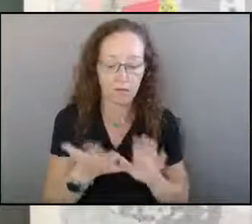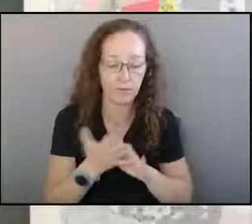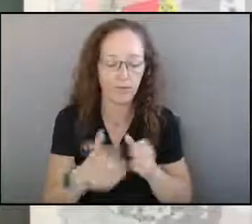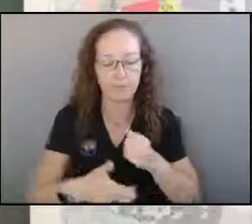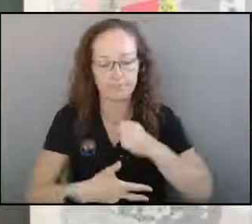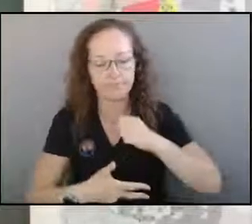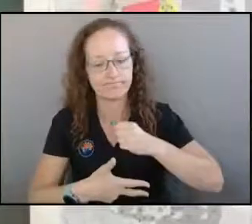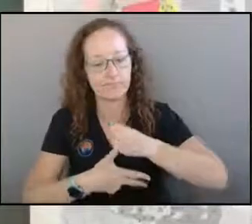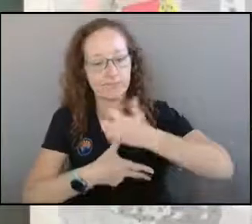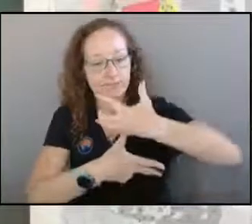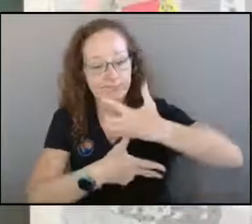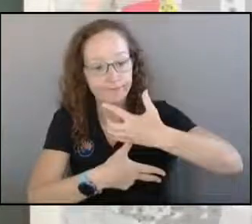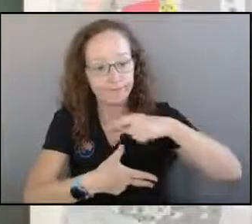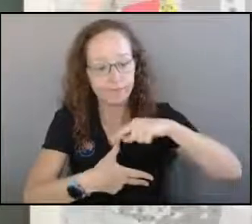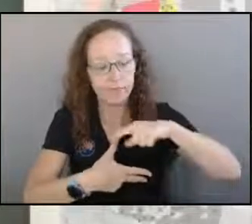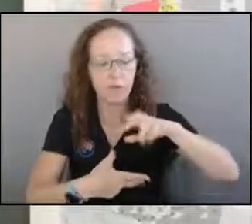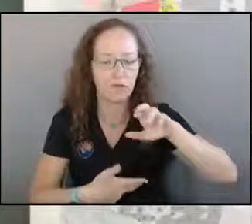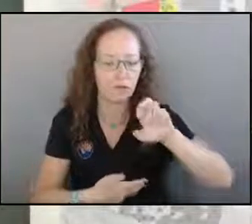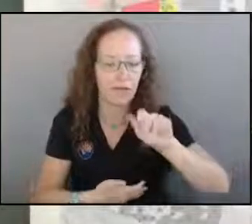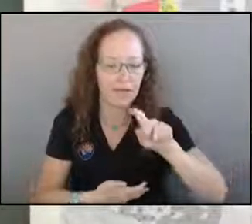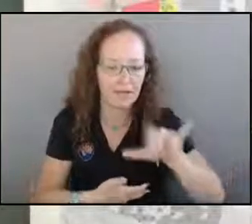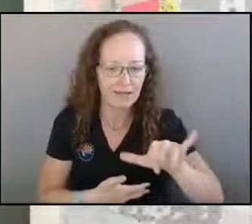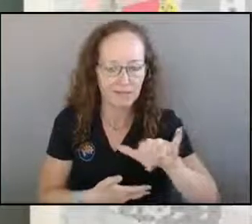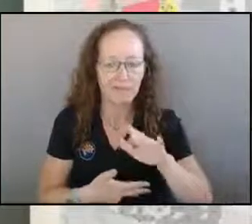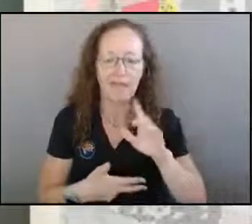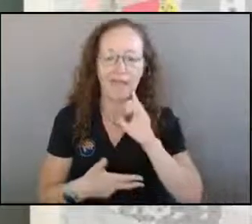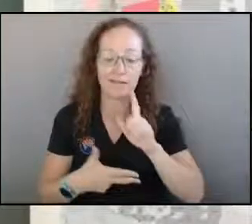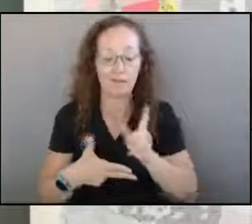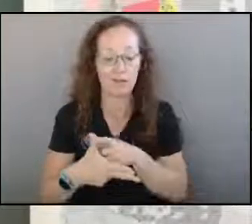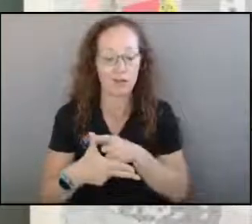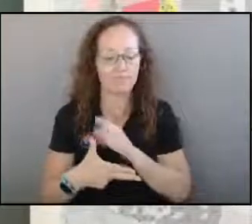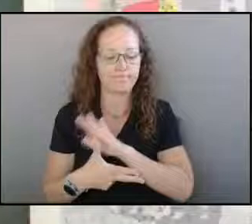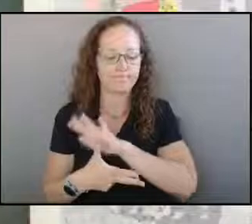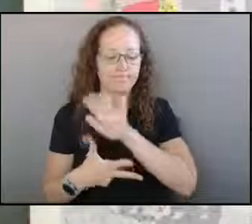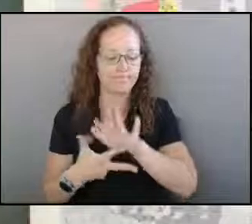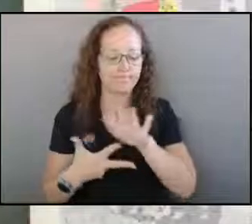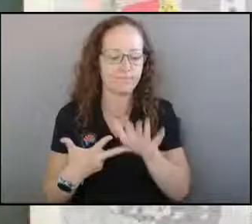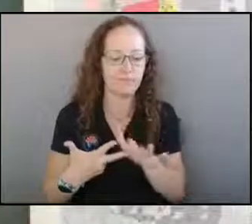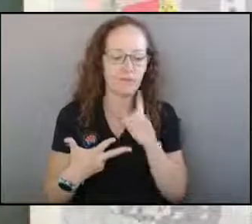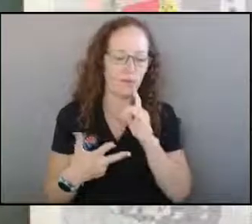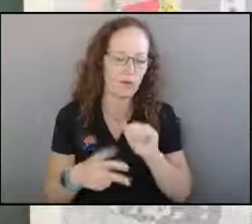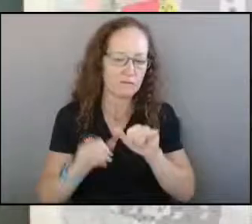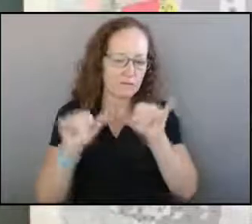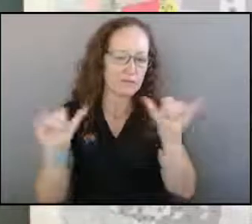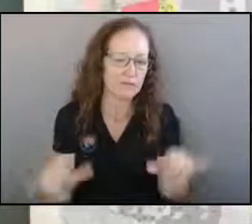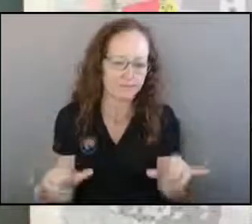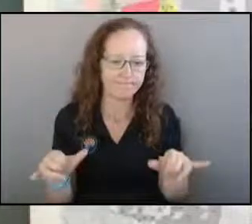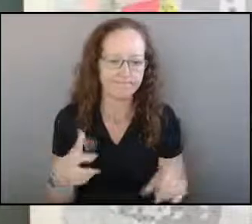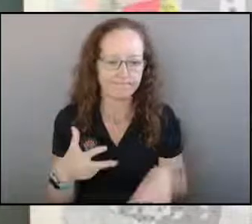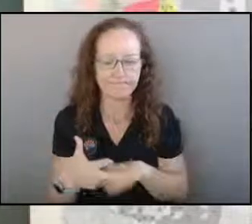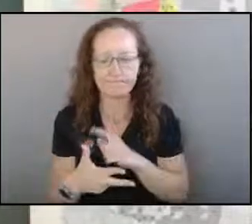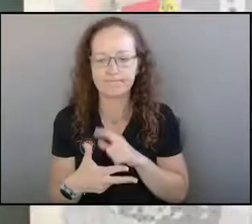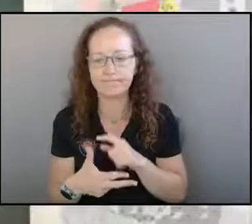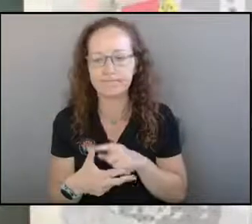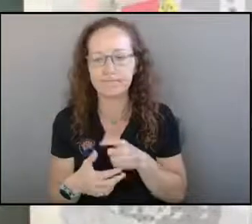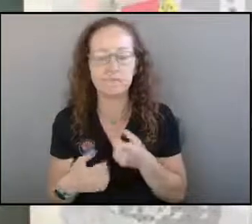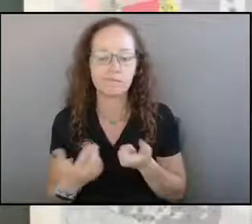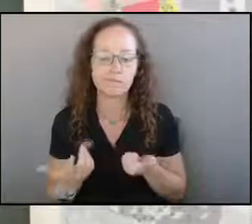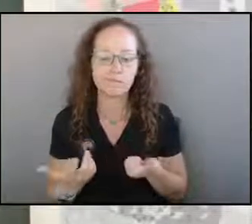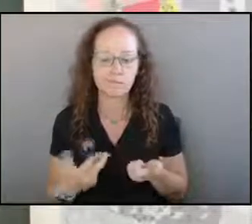evacuation statuses that we have in the Ready, Set, Go system. And I really want people